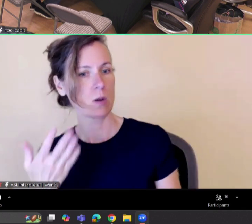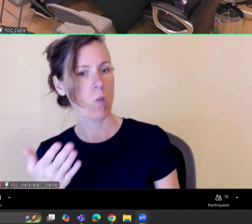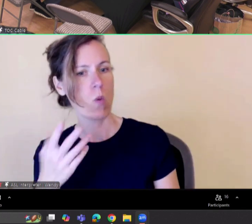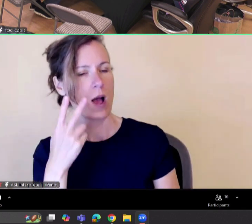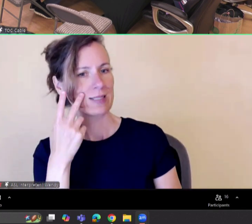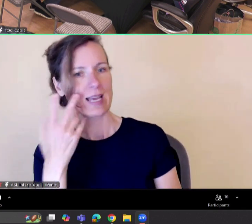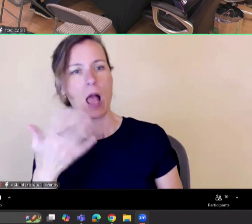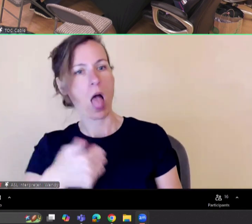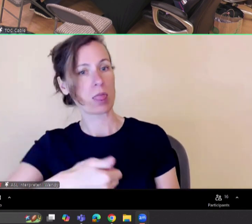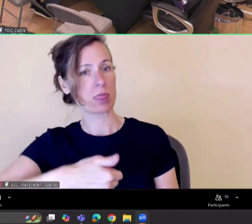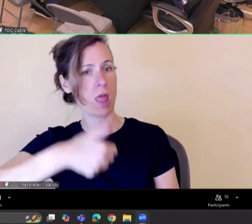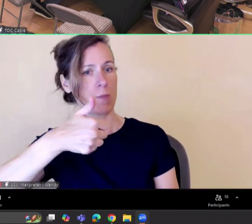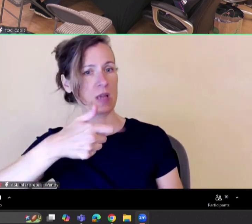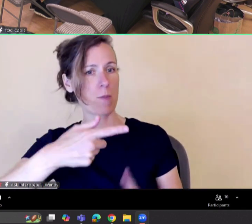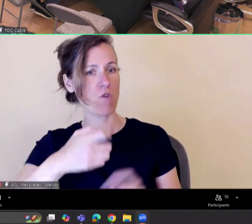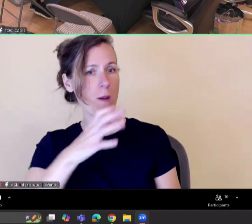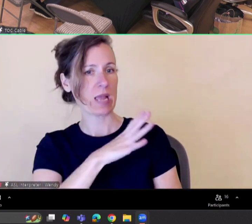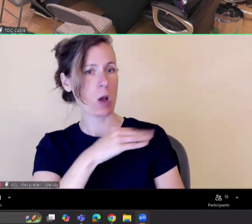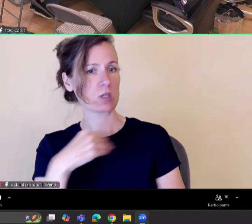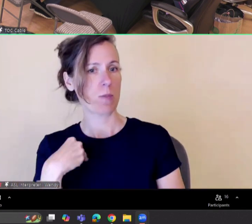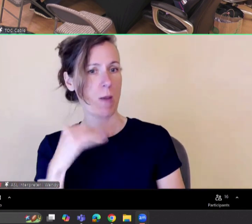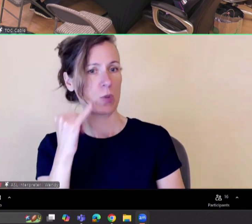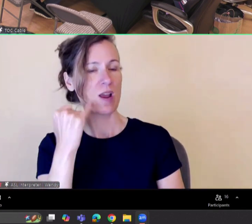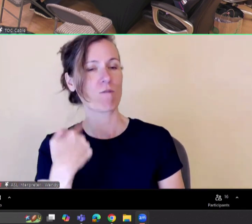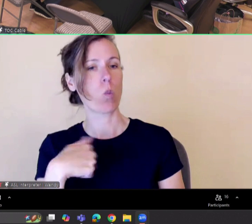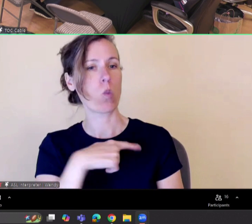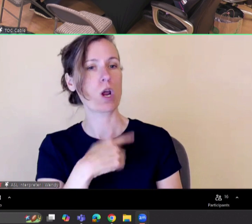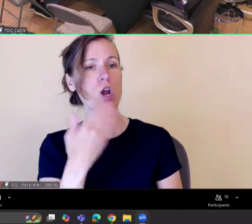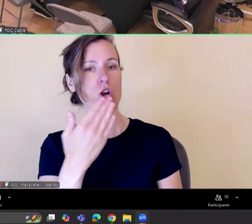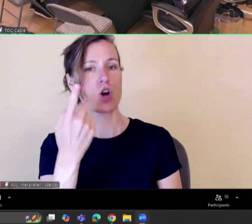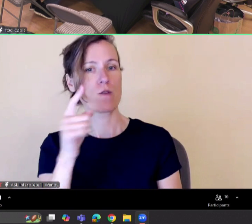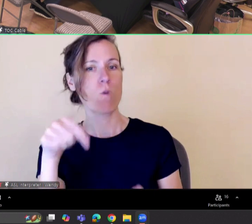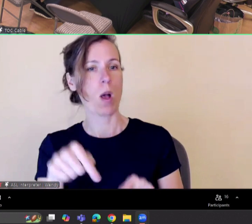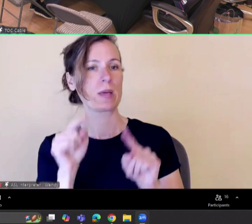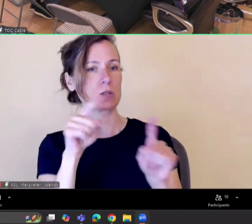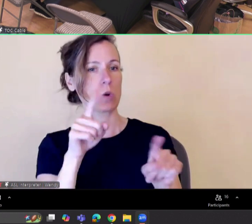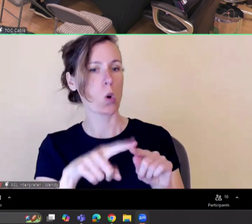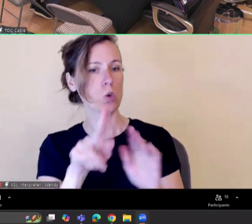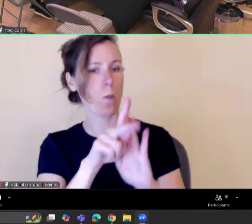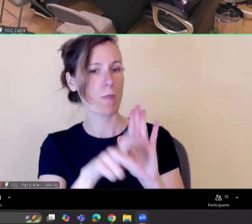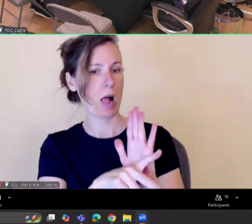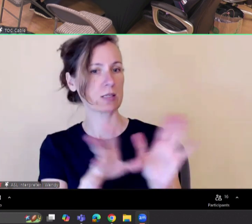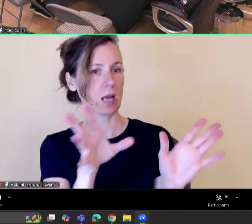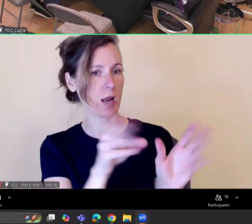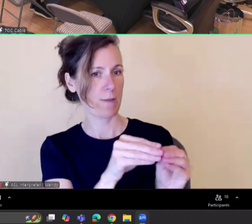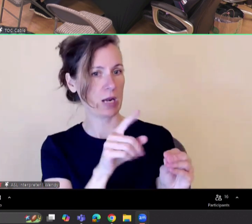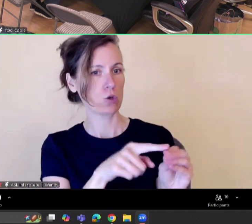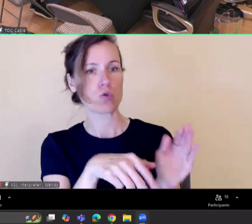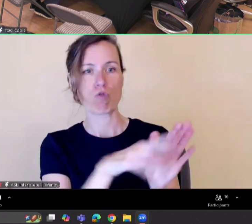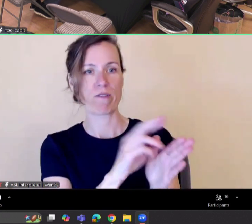are good with having this go to our policy committee to either review or establish a policy.